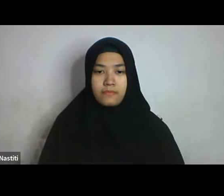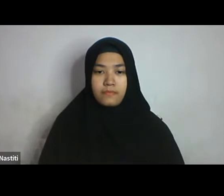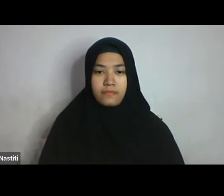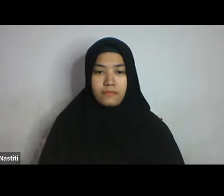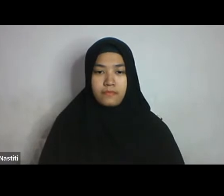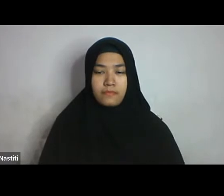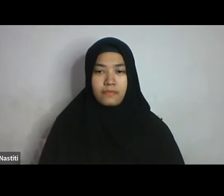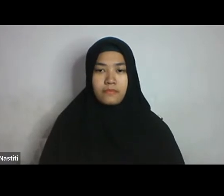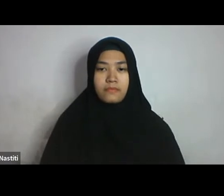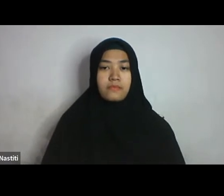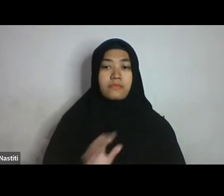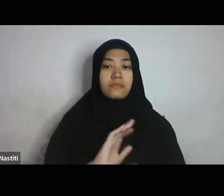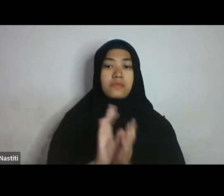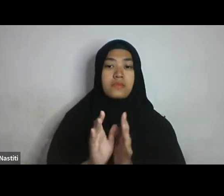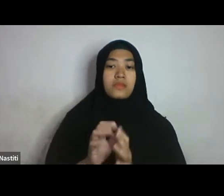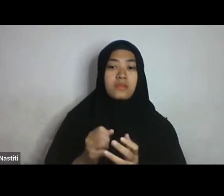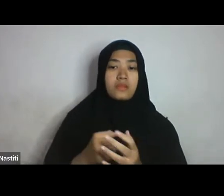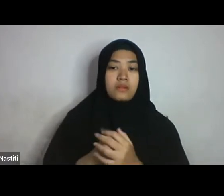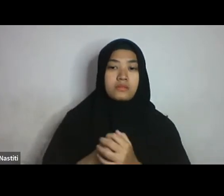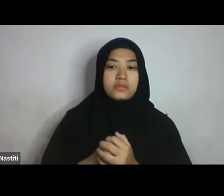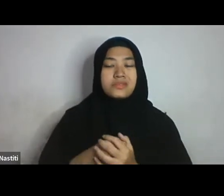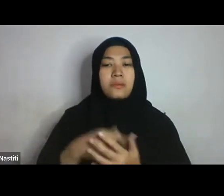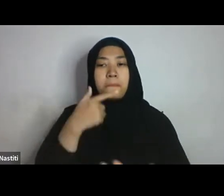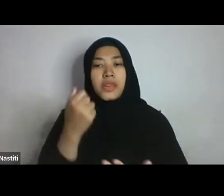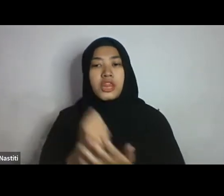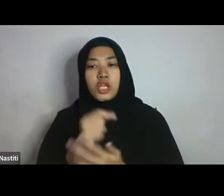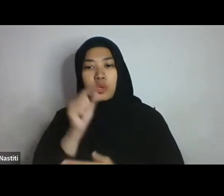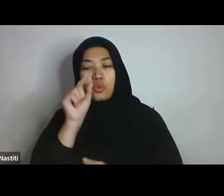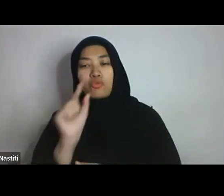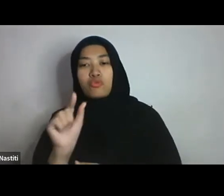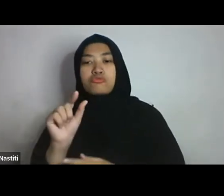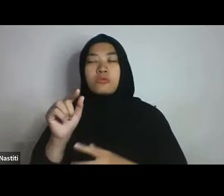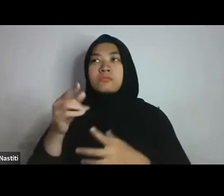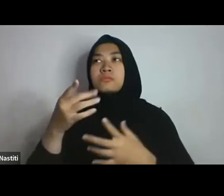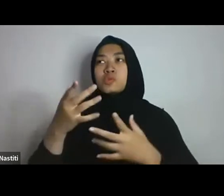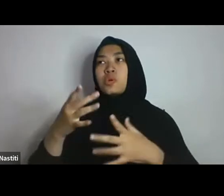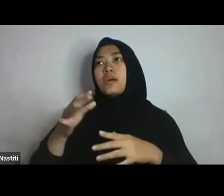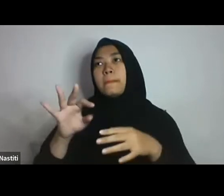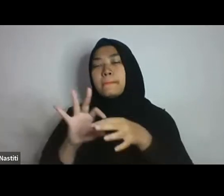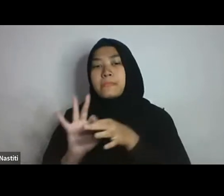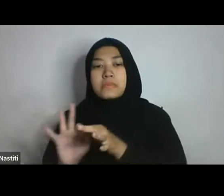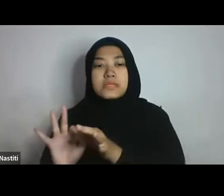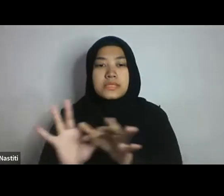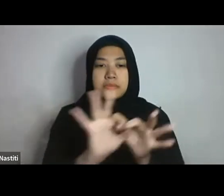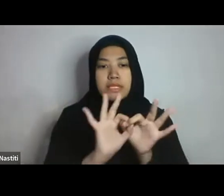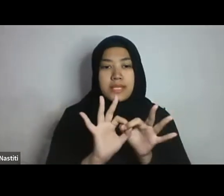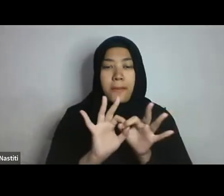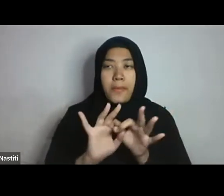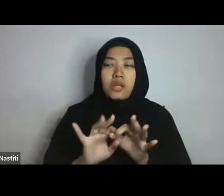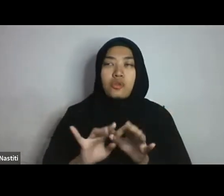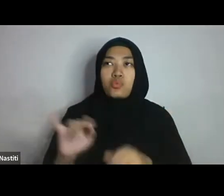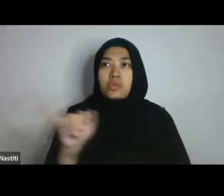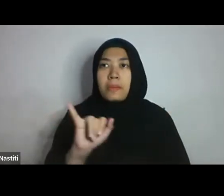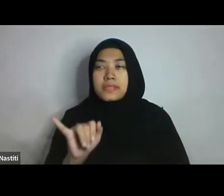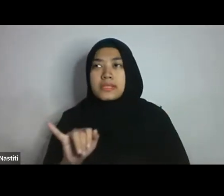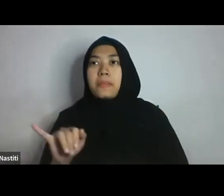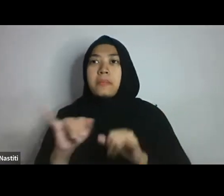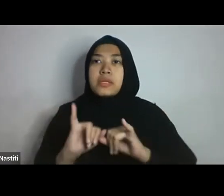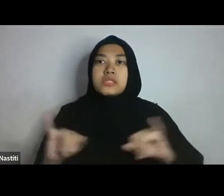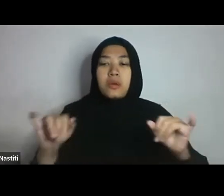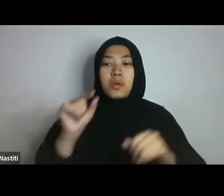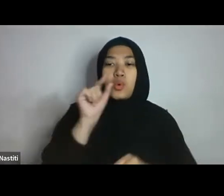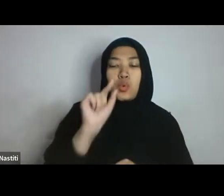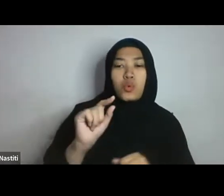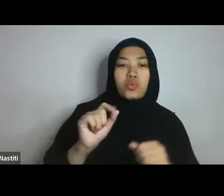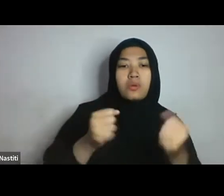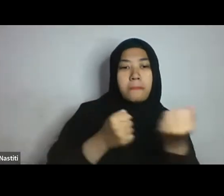the carer groups, community groups, groups associated with pesantren or churches, any group